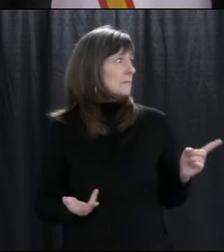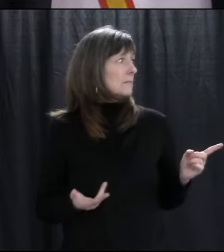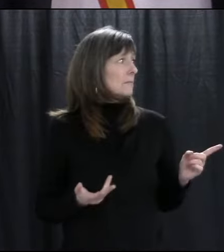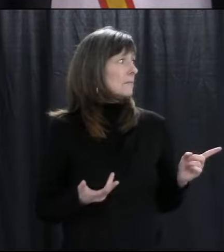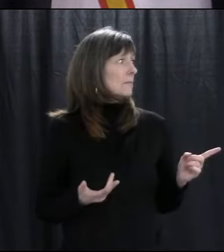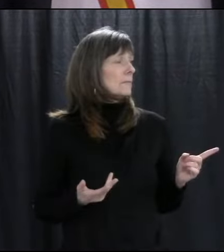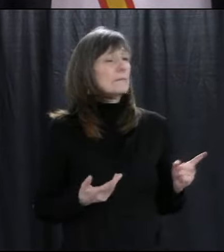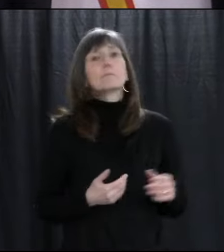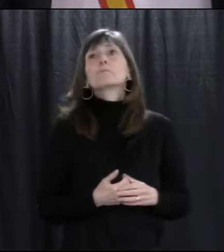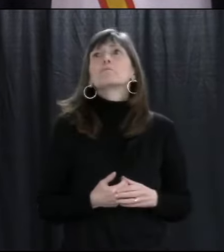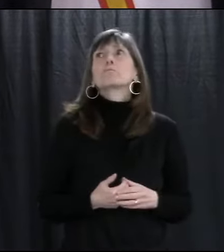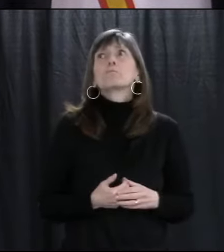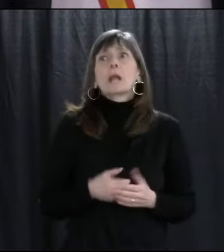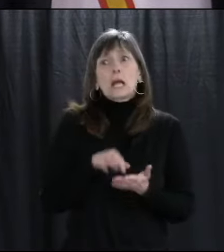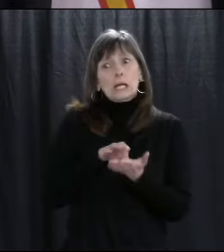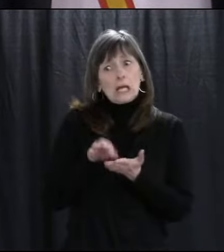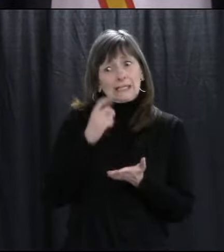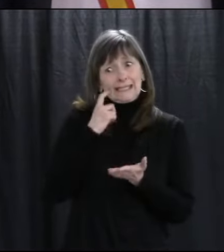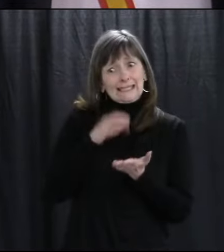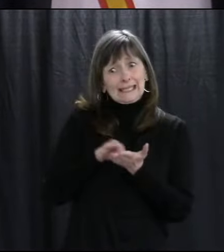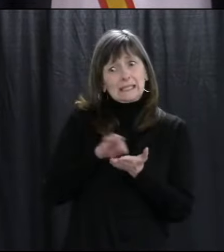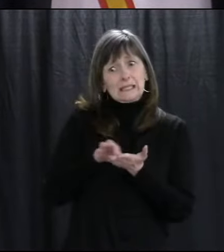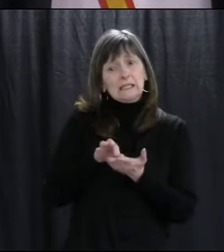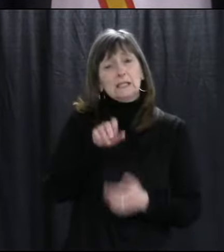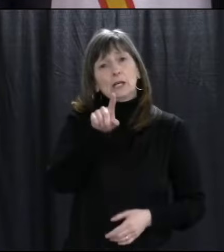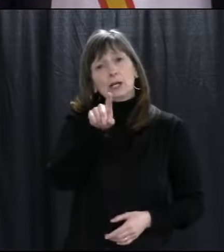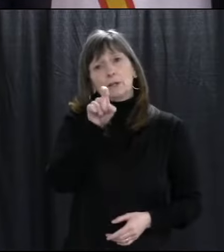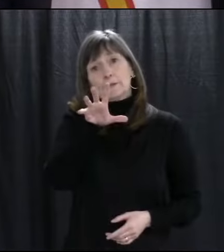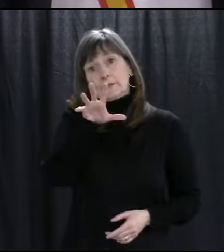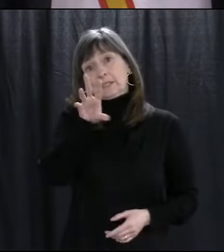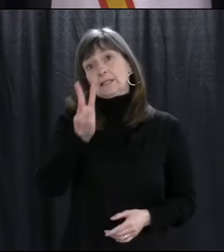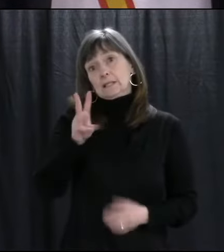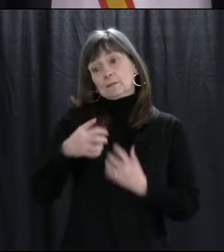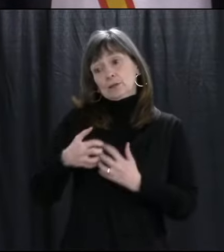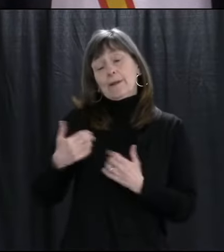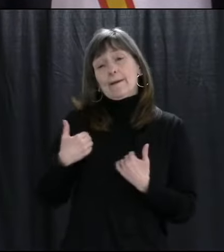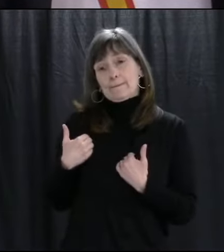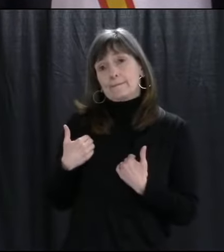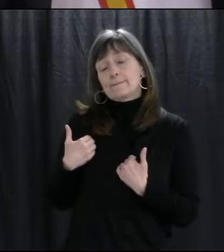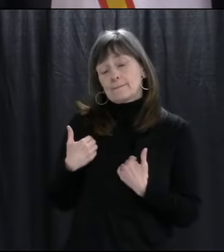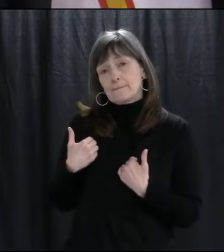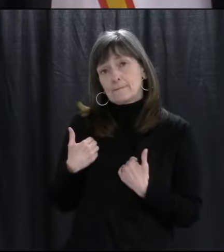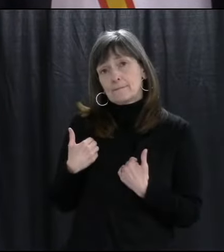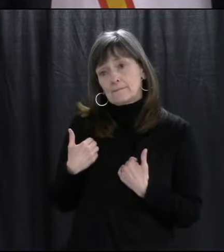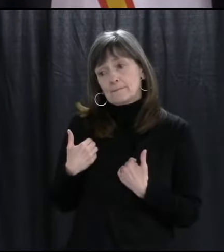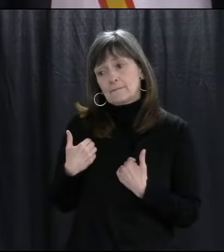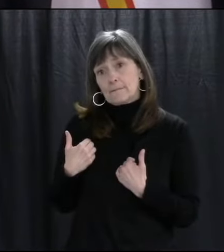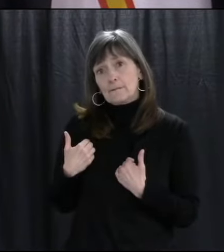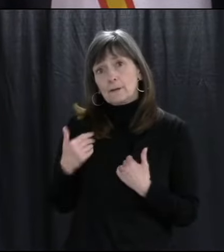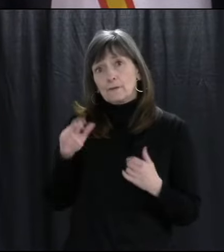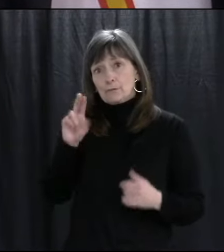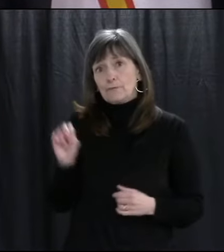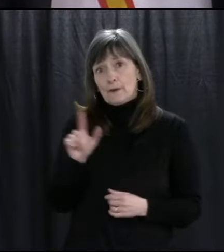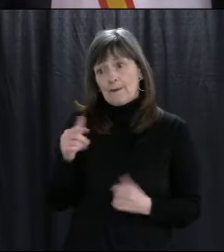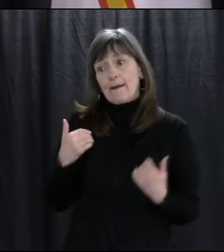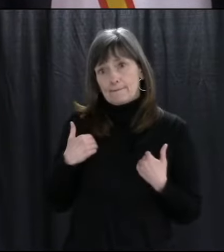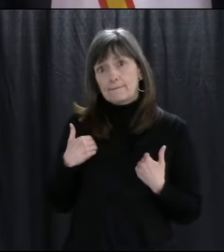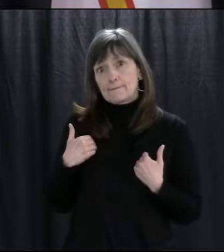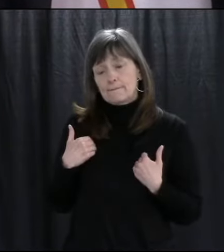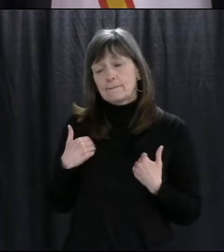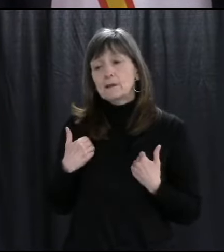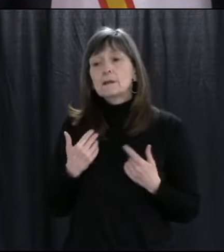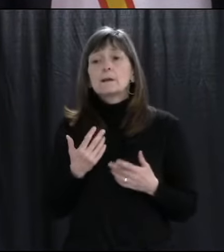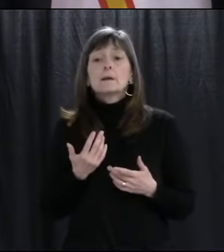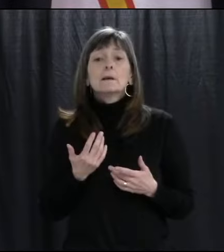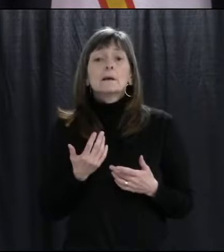My understanding, as of last count, there was about 156 ventilators in the province, and the